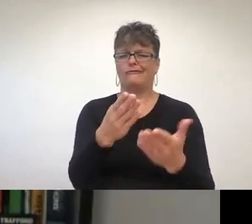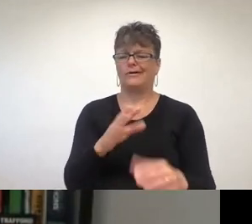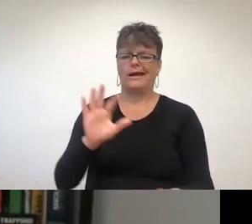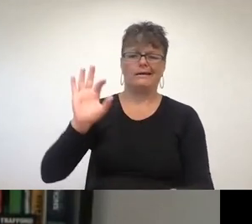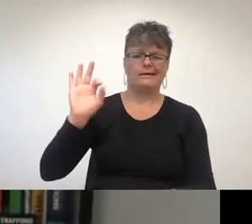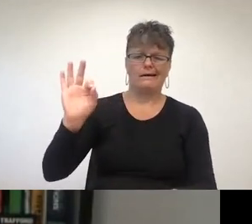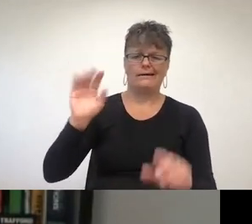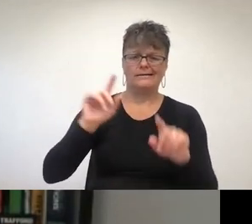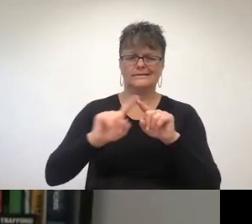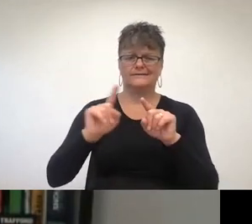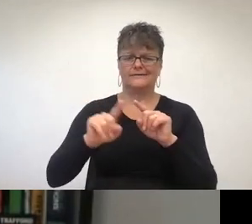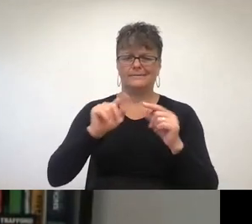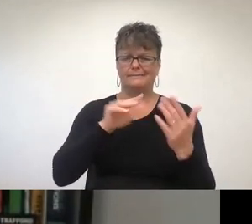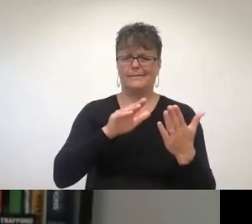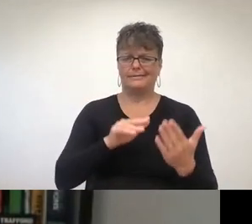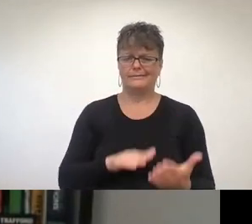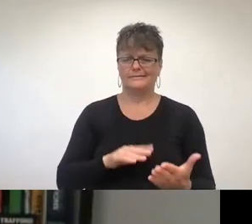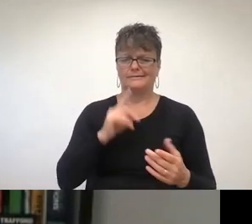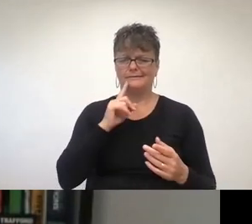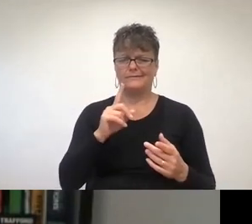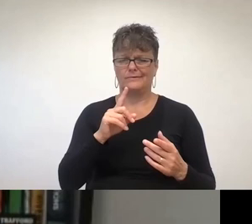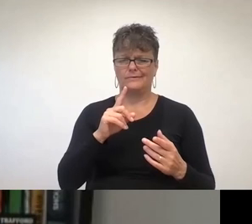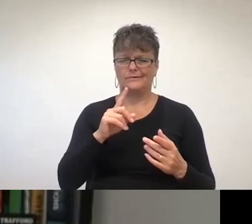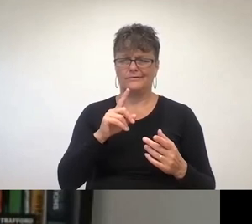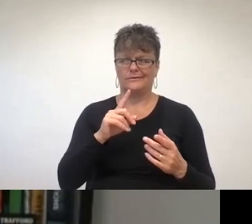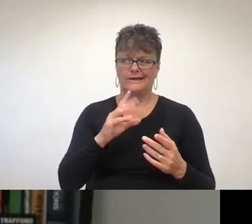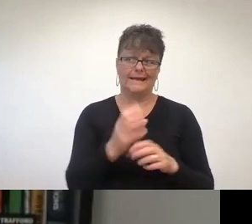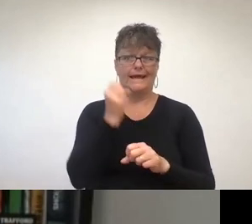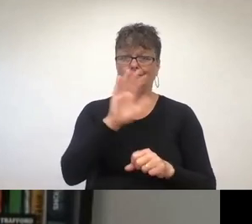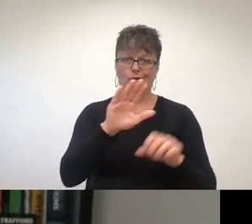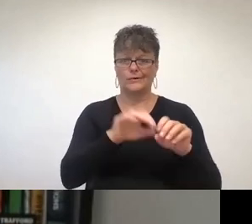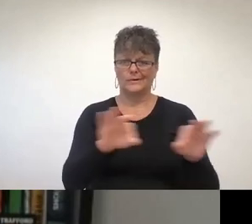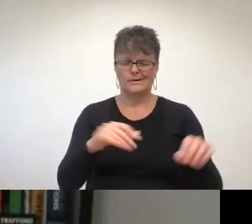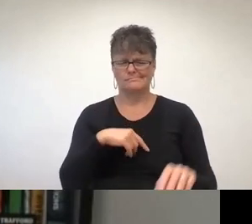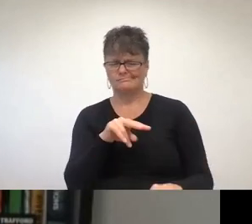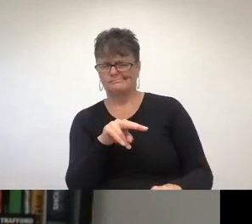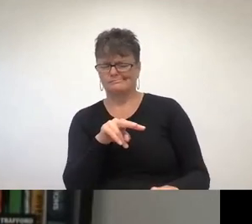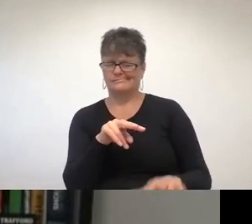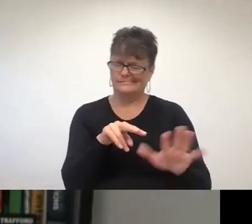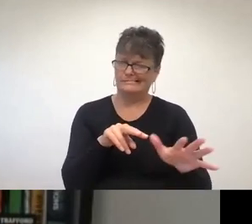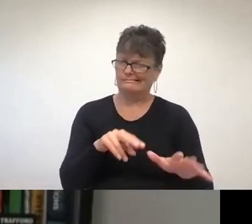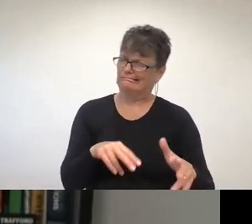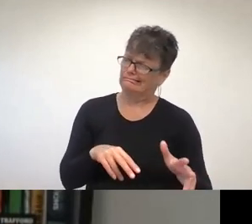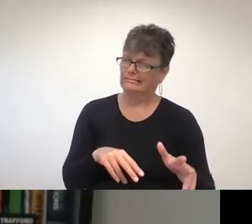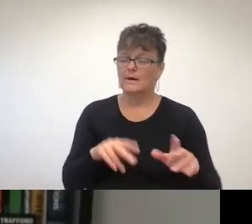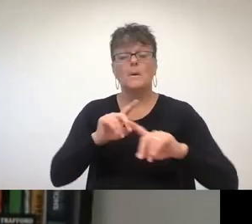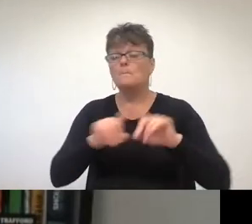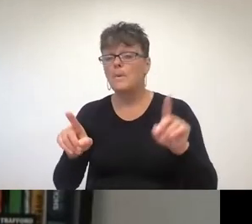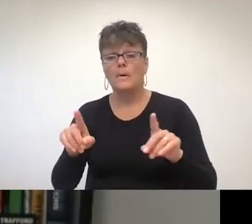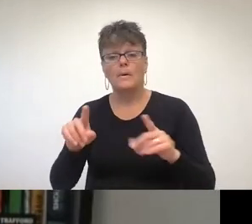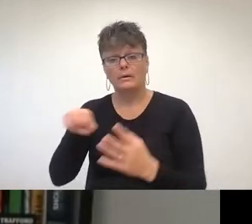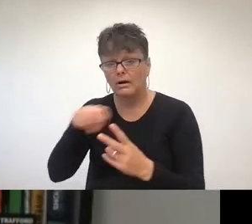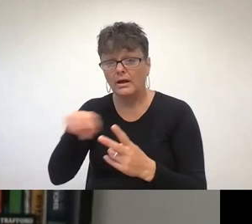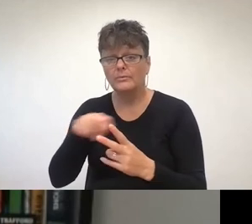modalities. And I'm like, oh boy, I'm not sure about that. But increase in hybrid, increase in online synchronous, which wasn't really